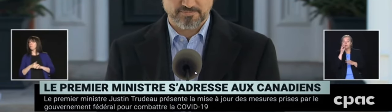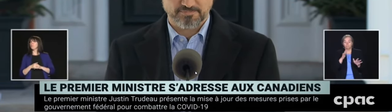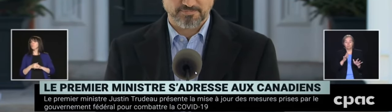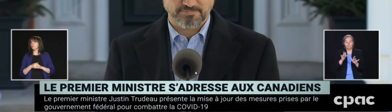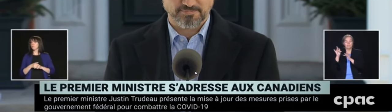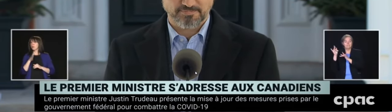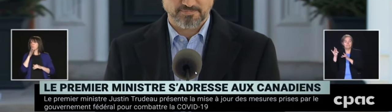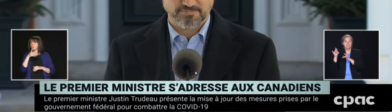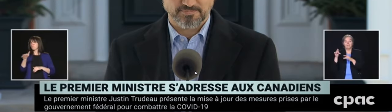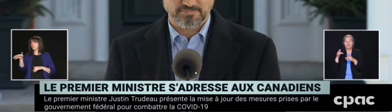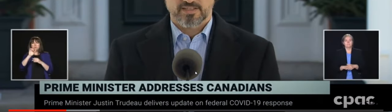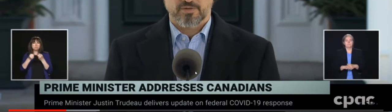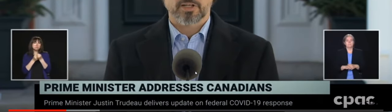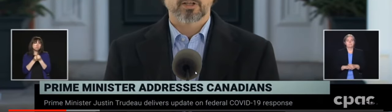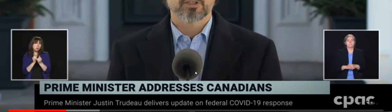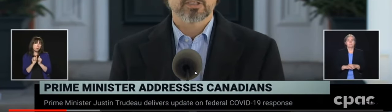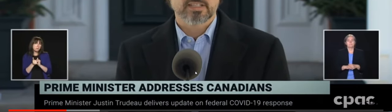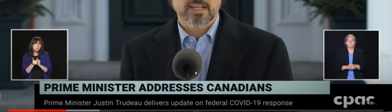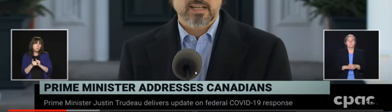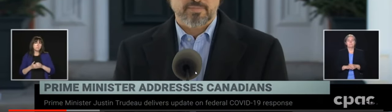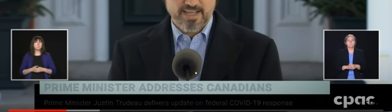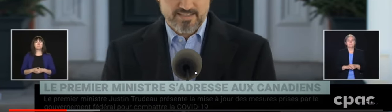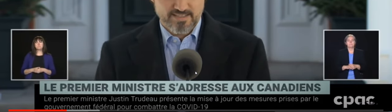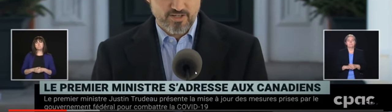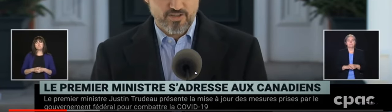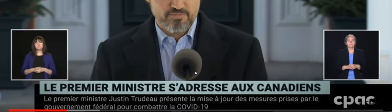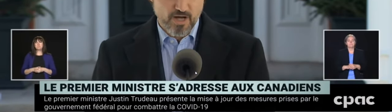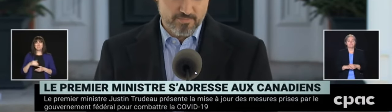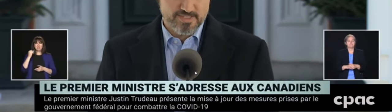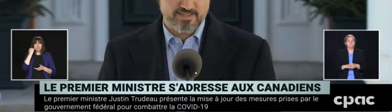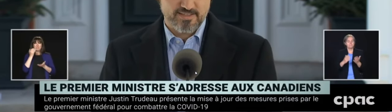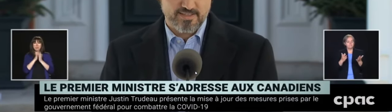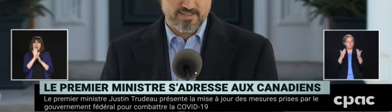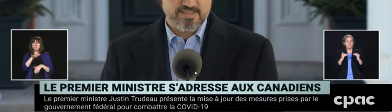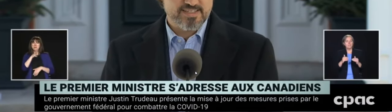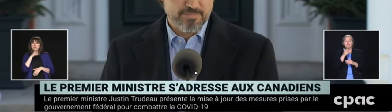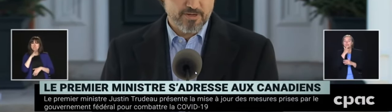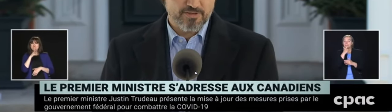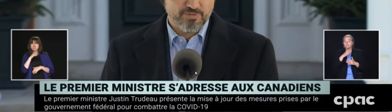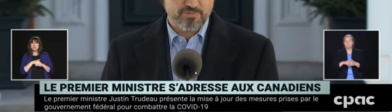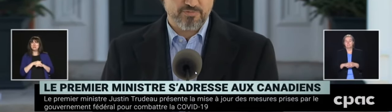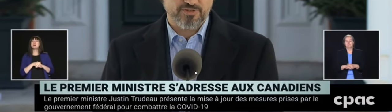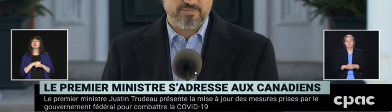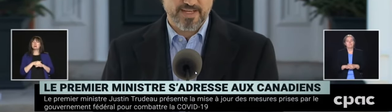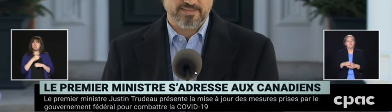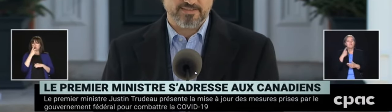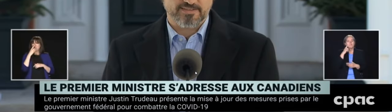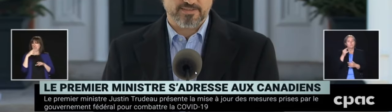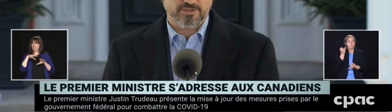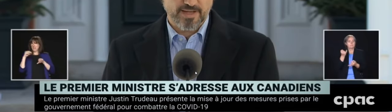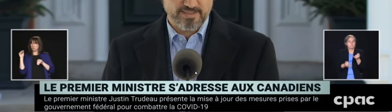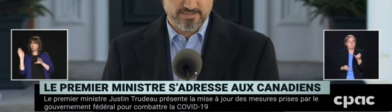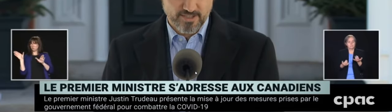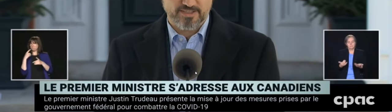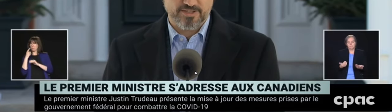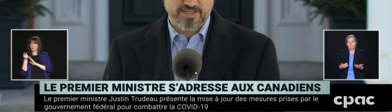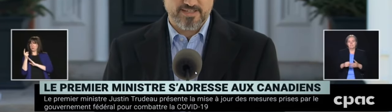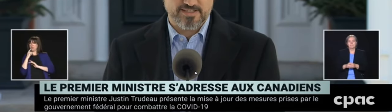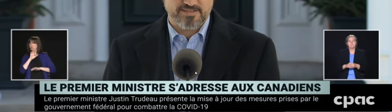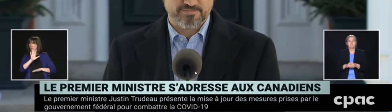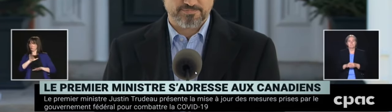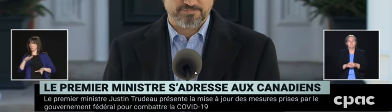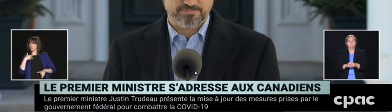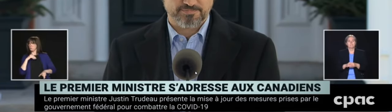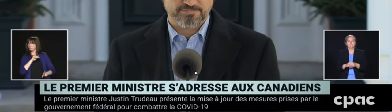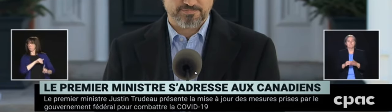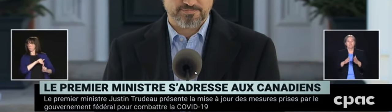I'll give you a second. I want to close by asking all the moms to step out of the room for a minute so I can talk to